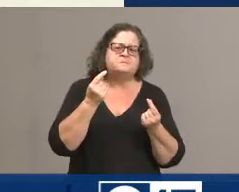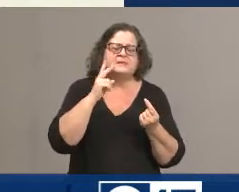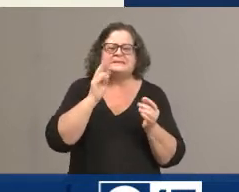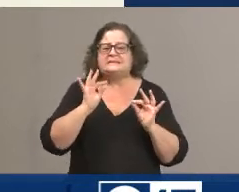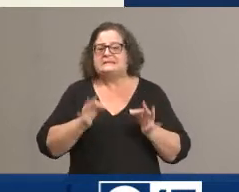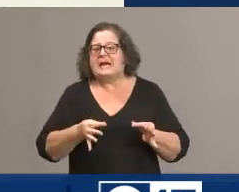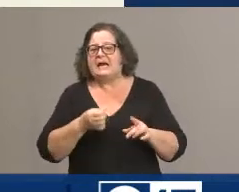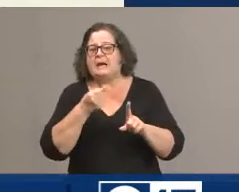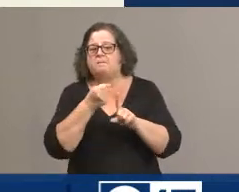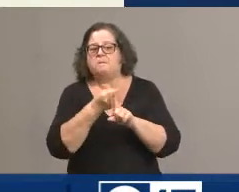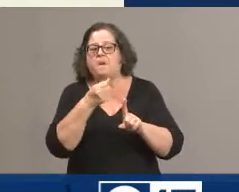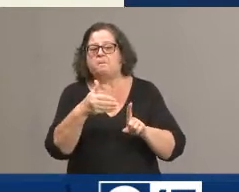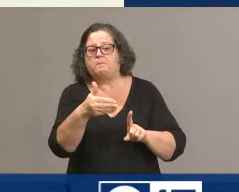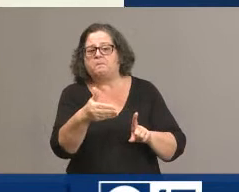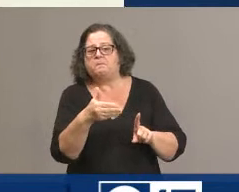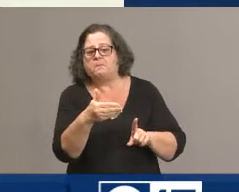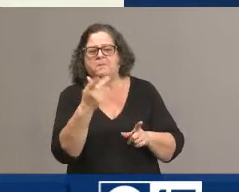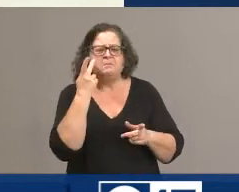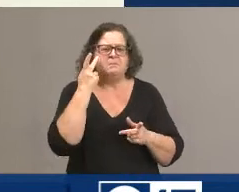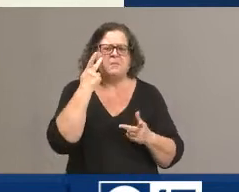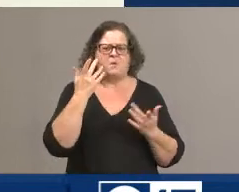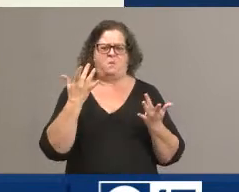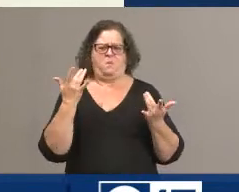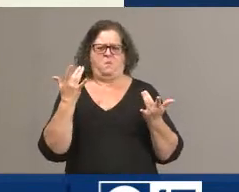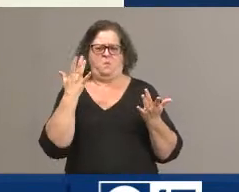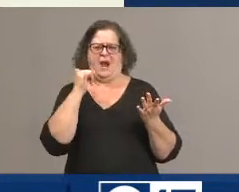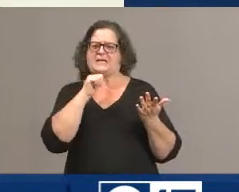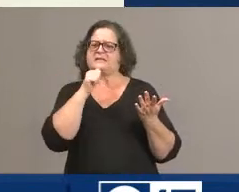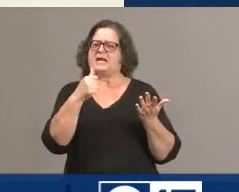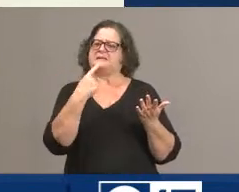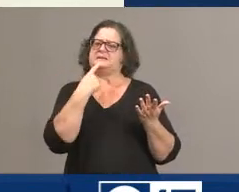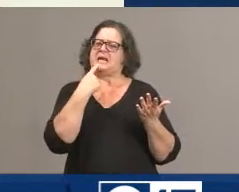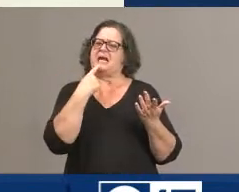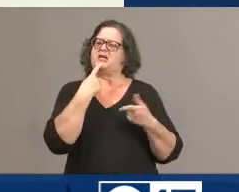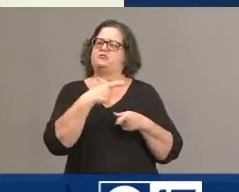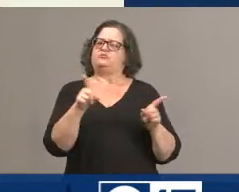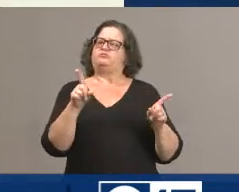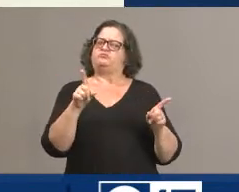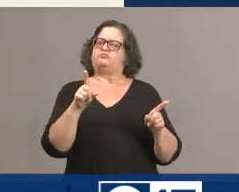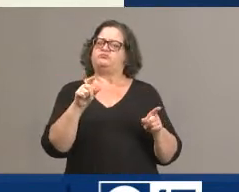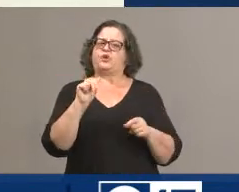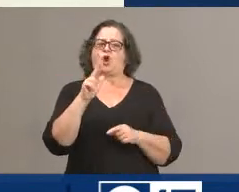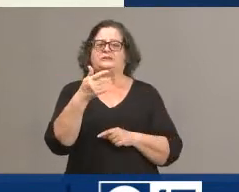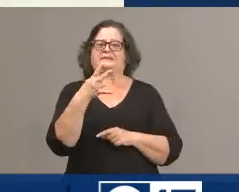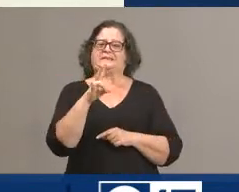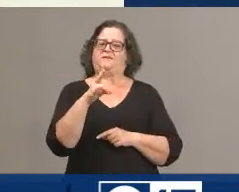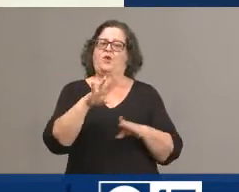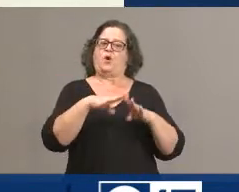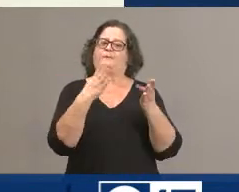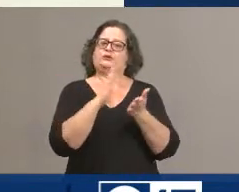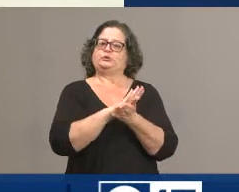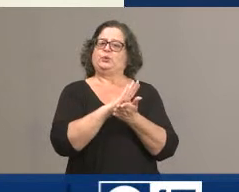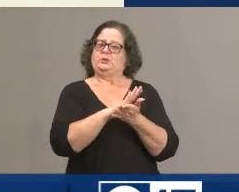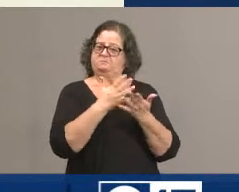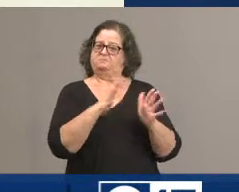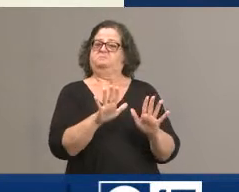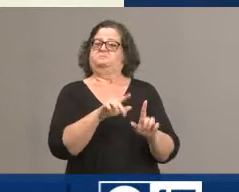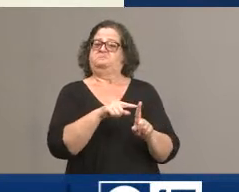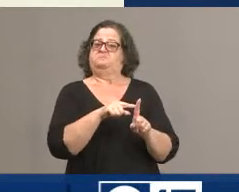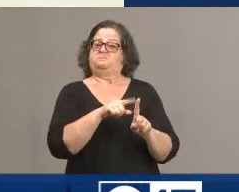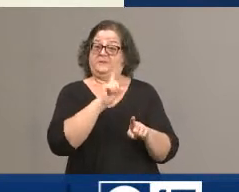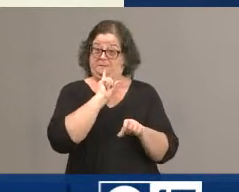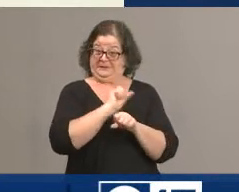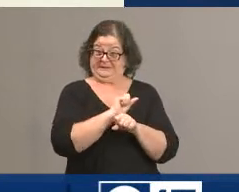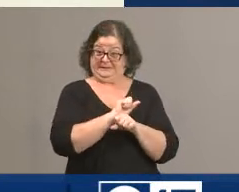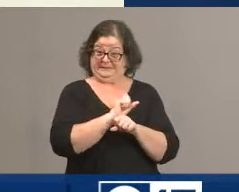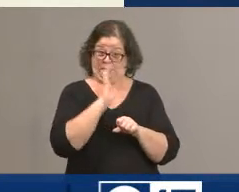what, we're going to look at opening on August 17th? How realistic is that? And maybe why not wait till the end of 2020